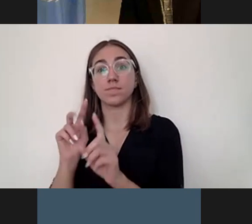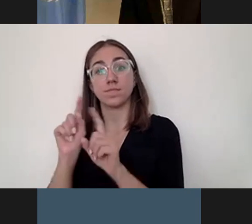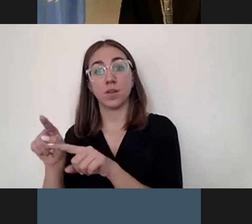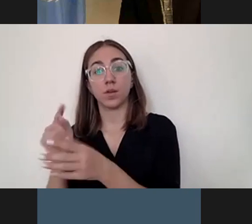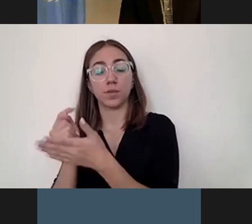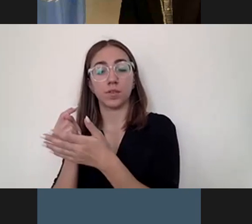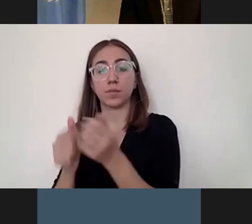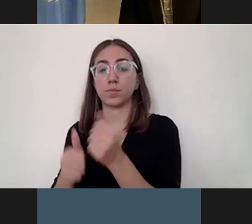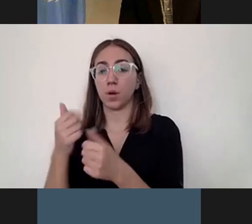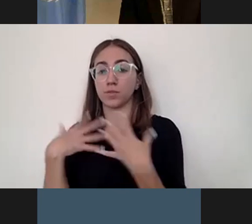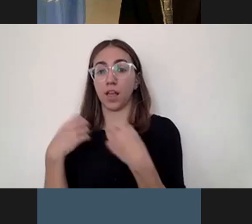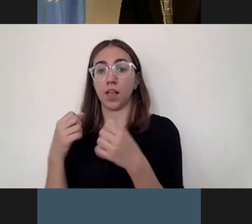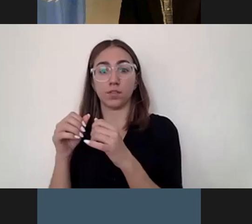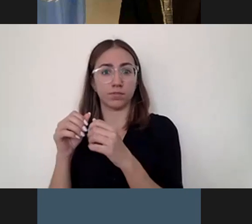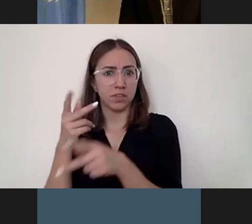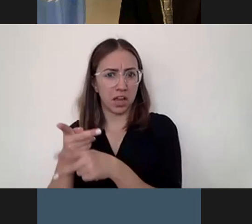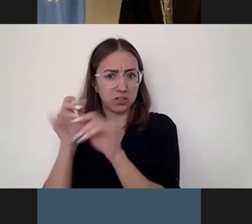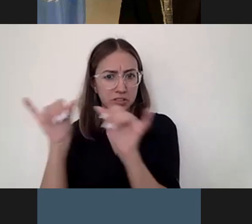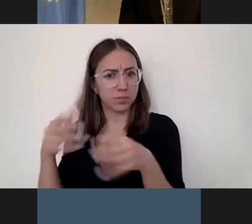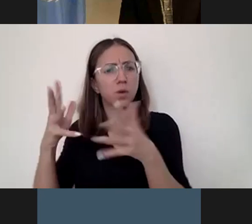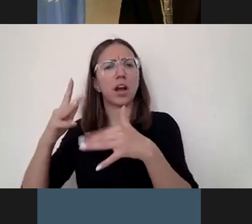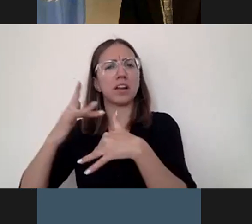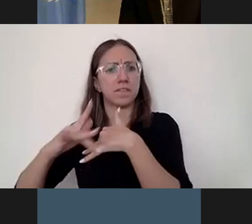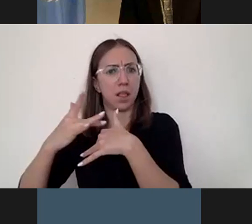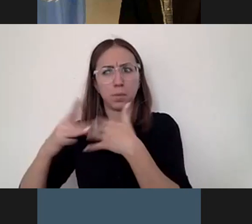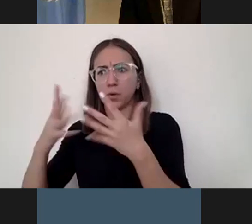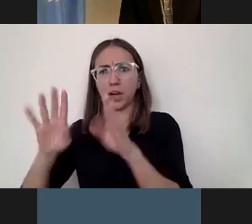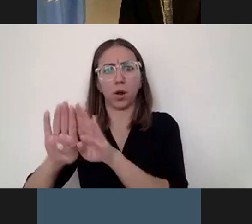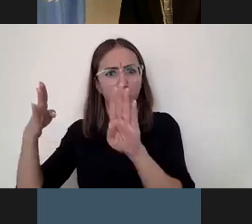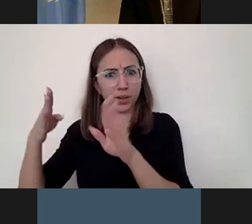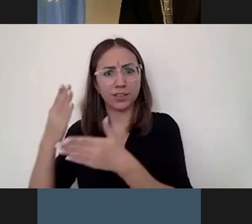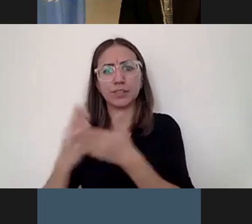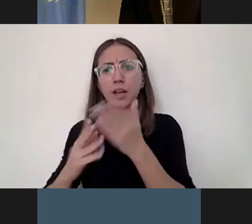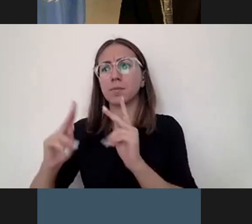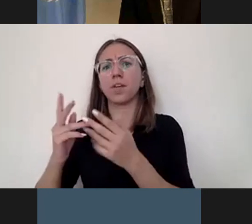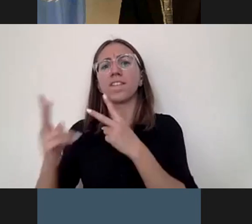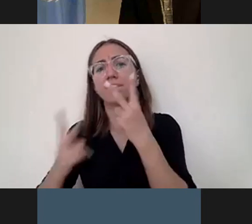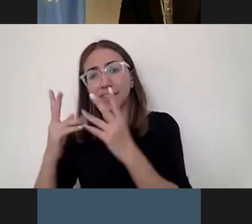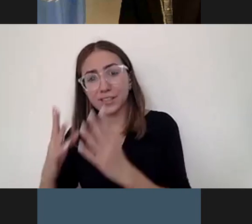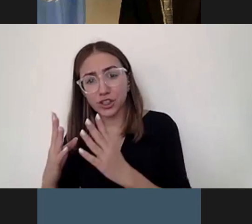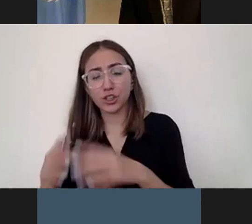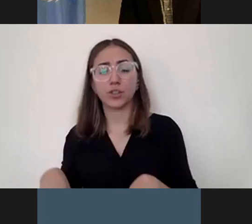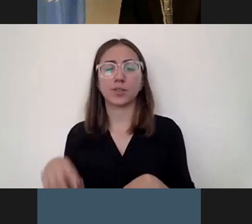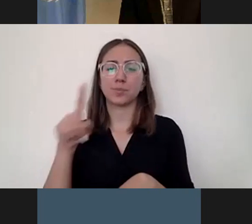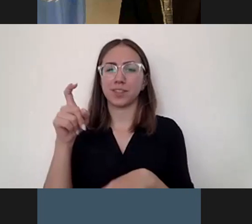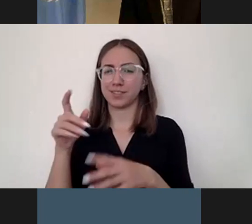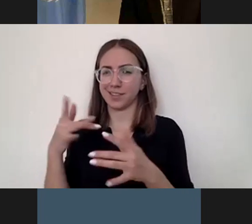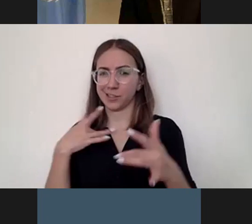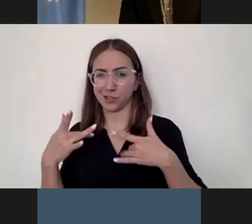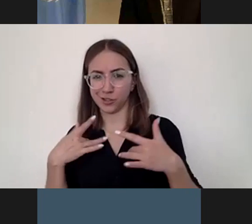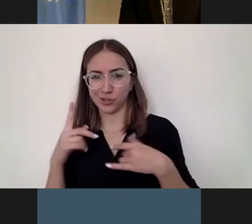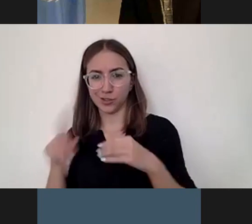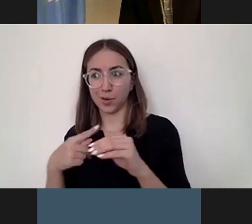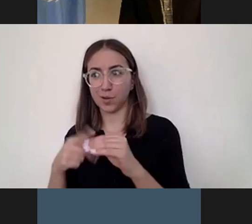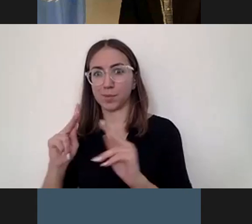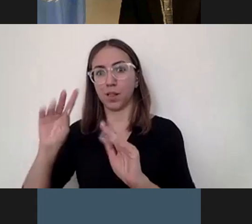healthcare systems are back opening at almost full capacity. I mean, there were some issues about visitors at hospitals still because we're very concerned about people